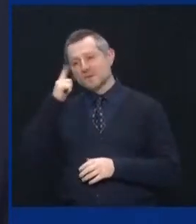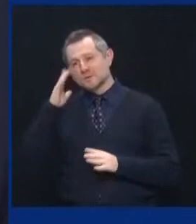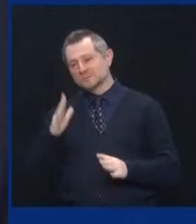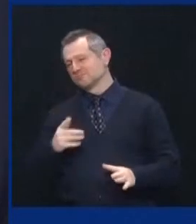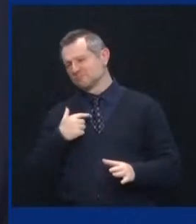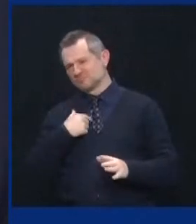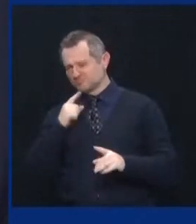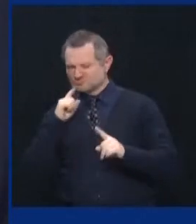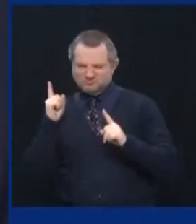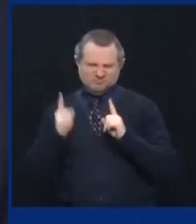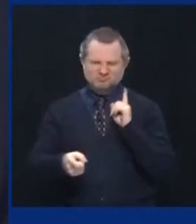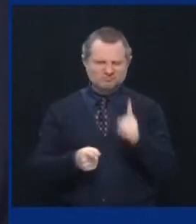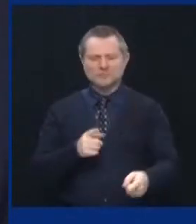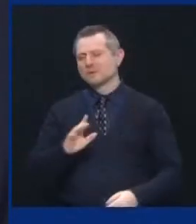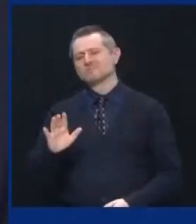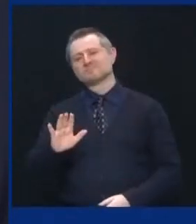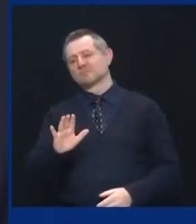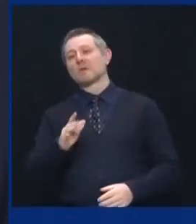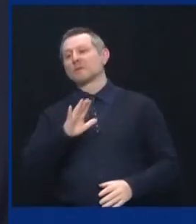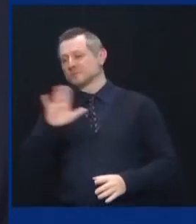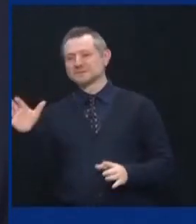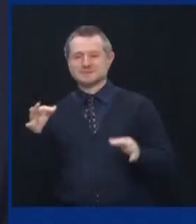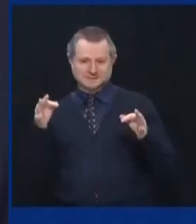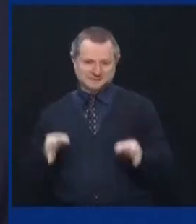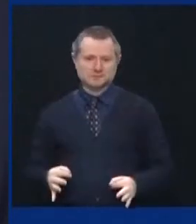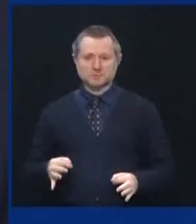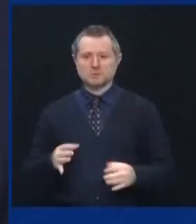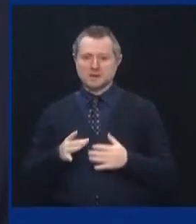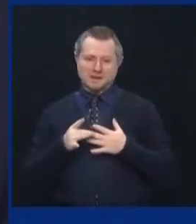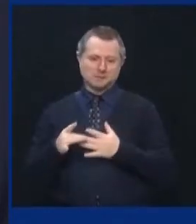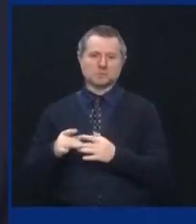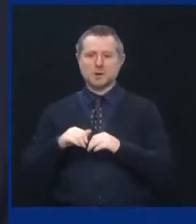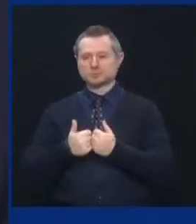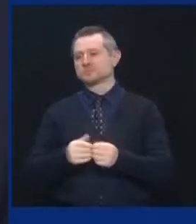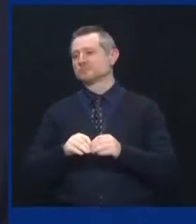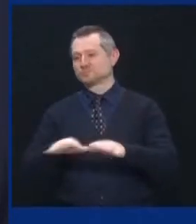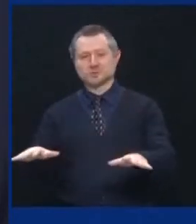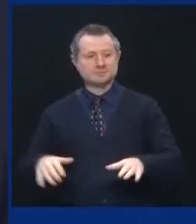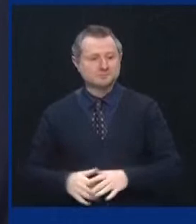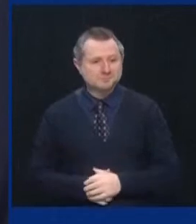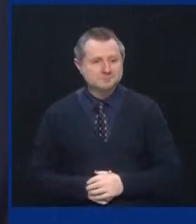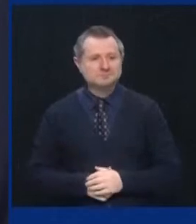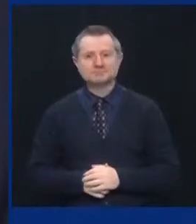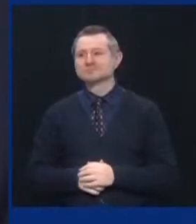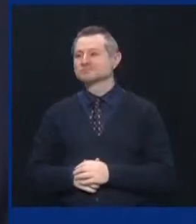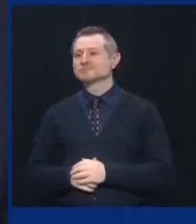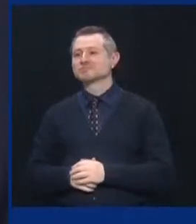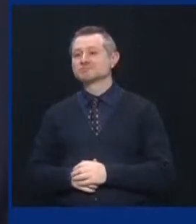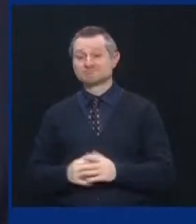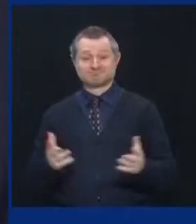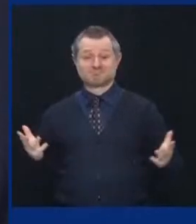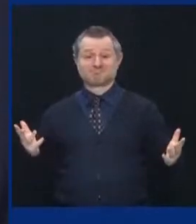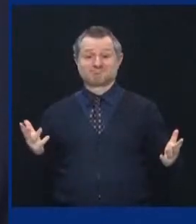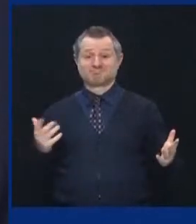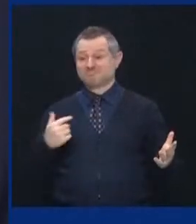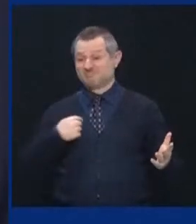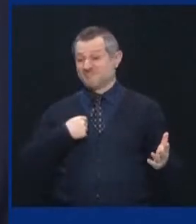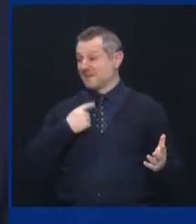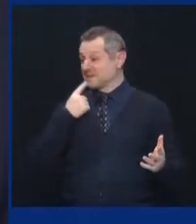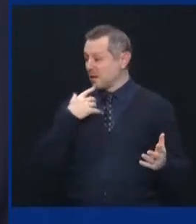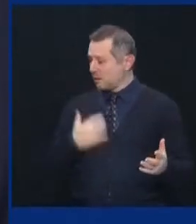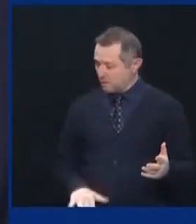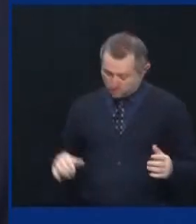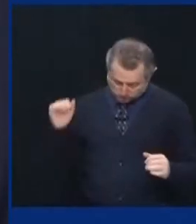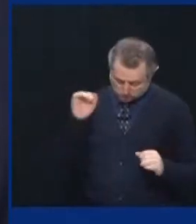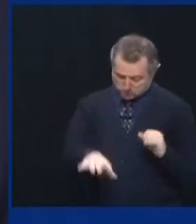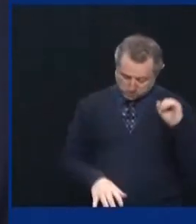people choose to do and how people behave. And I don't know how else to say it.